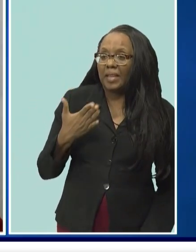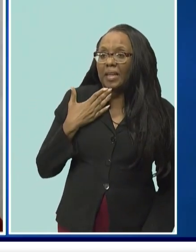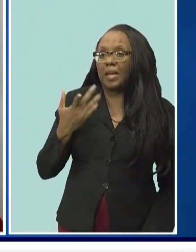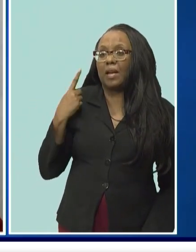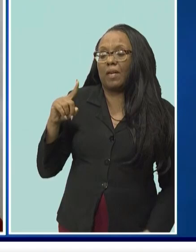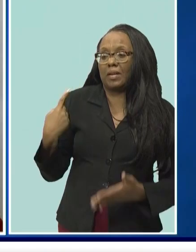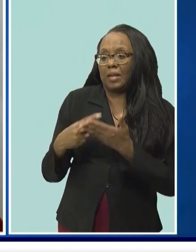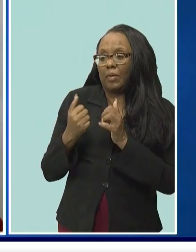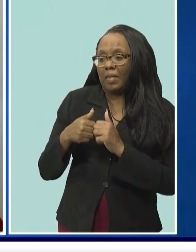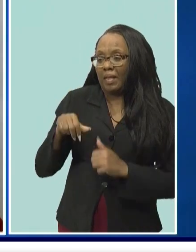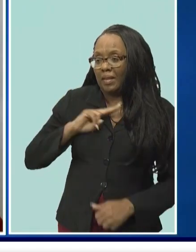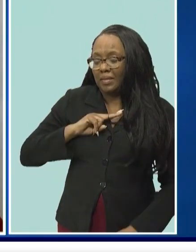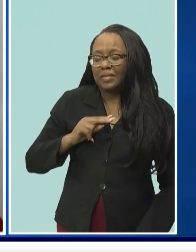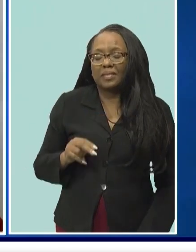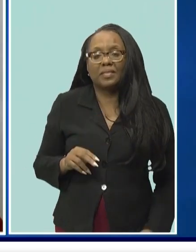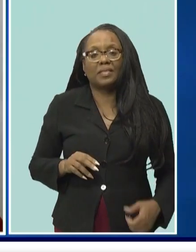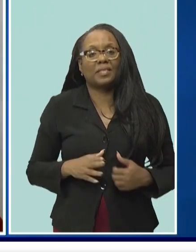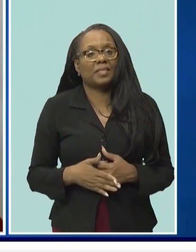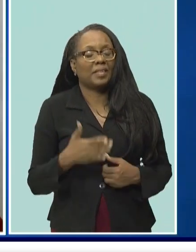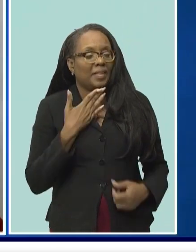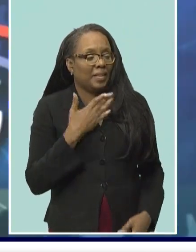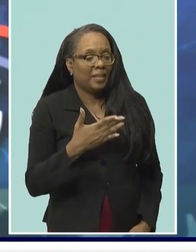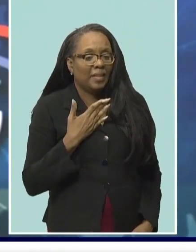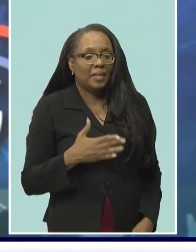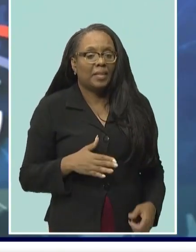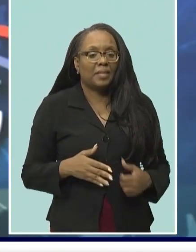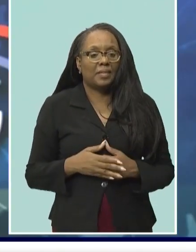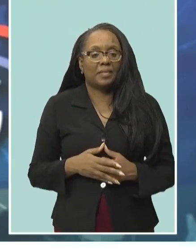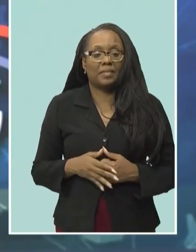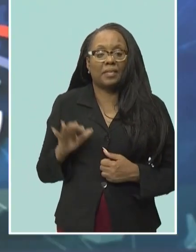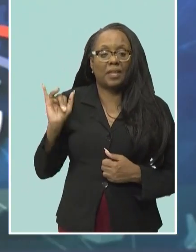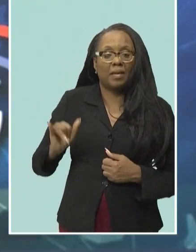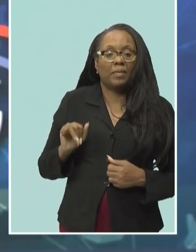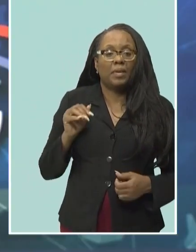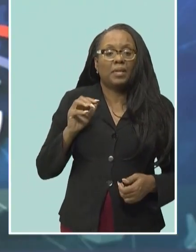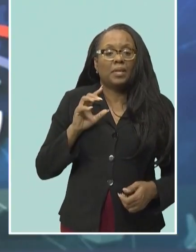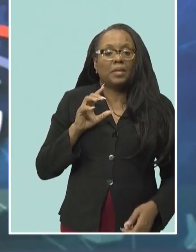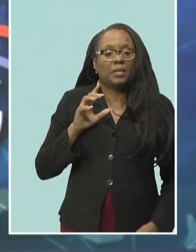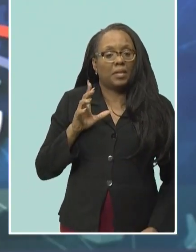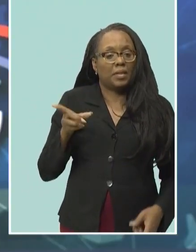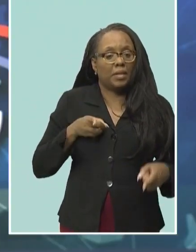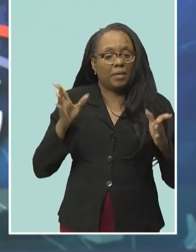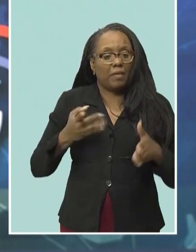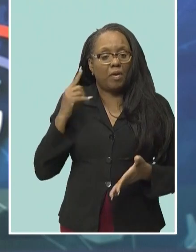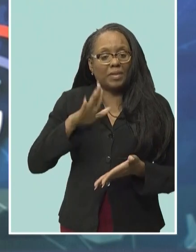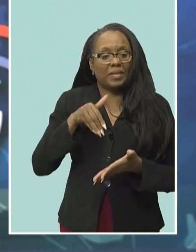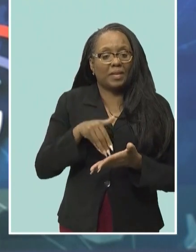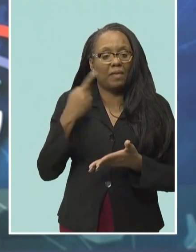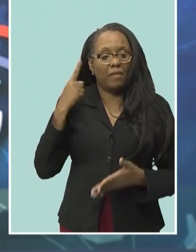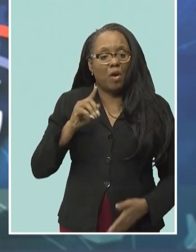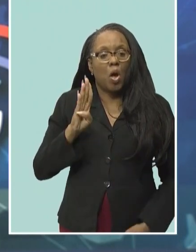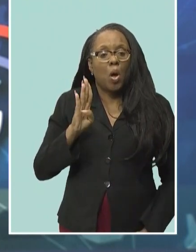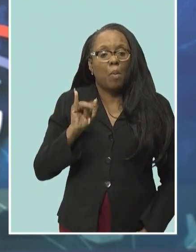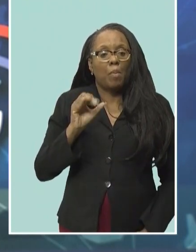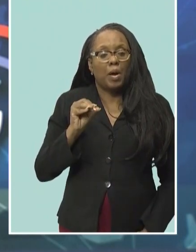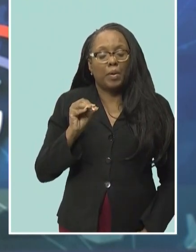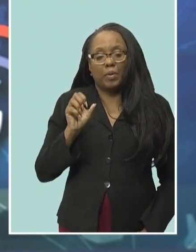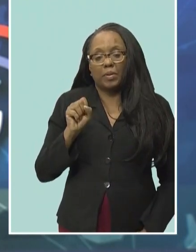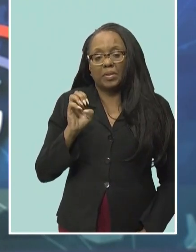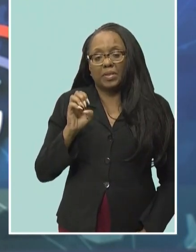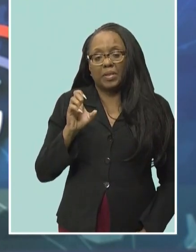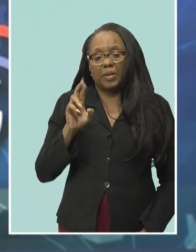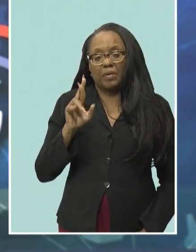Douglas. Thank you too. That was Dr. Kirk Douglas, Director for the Center for Biosecurity Studies at UW Cave